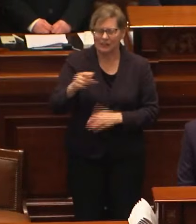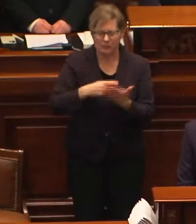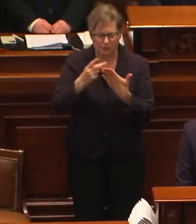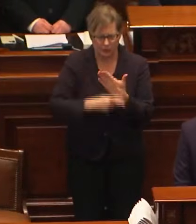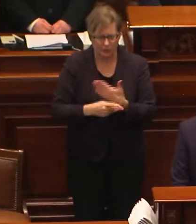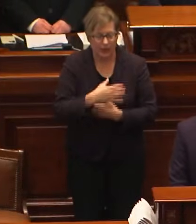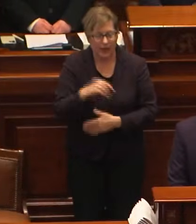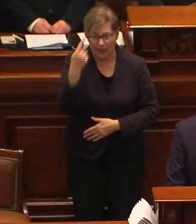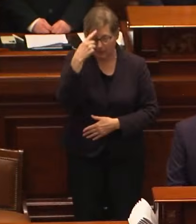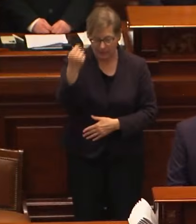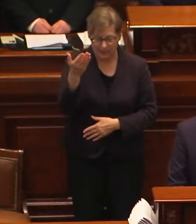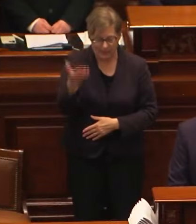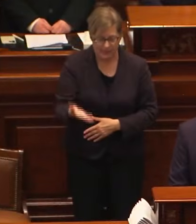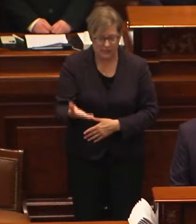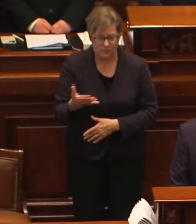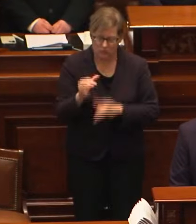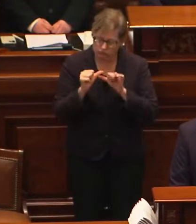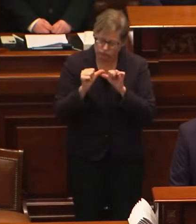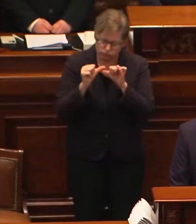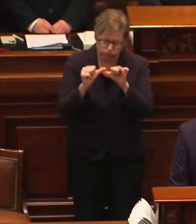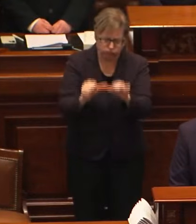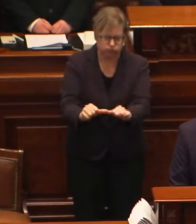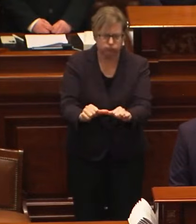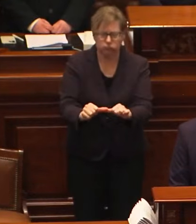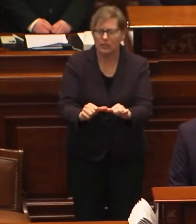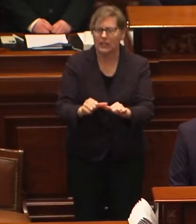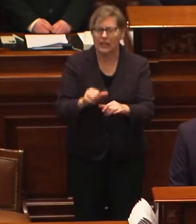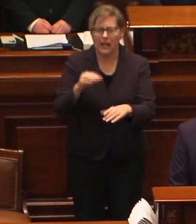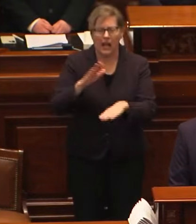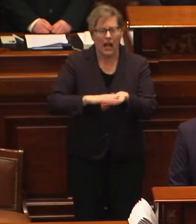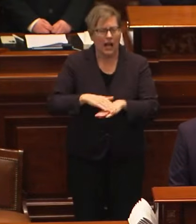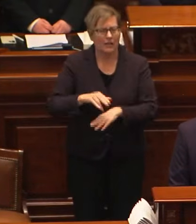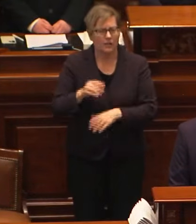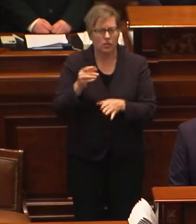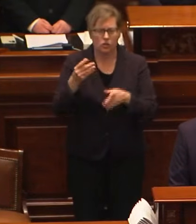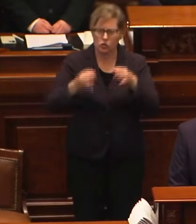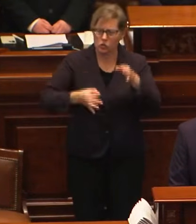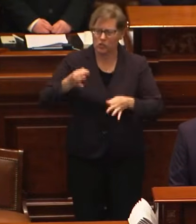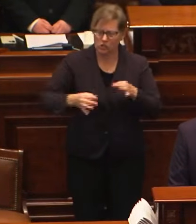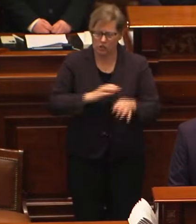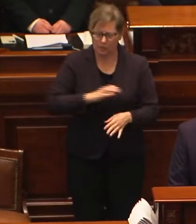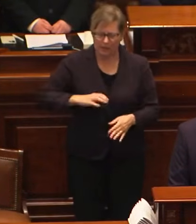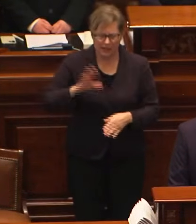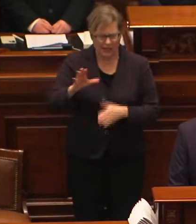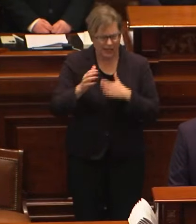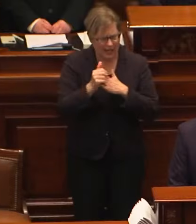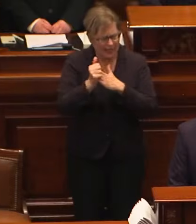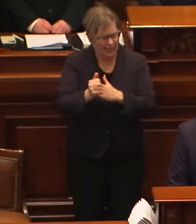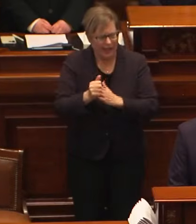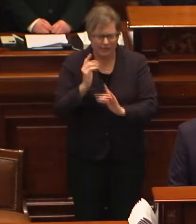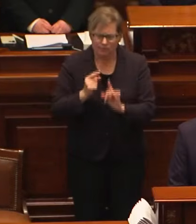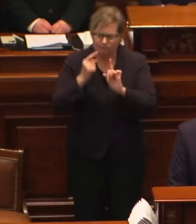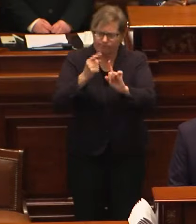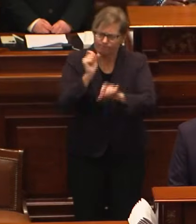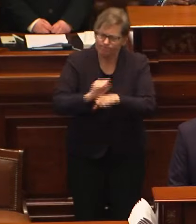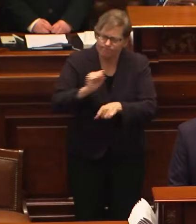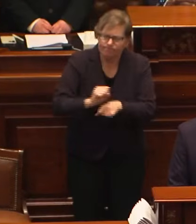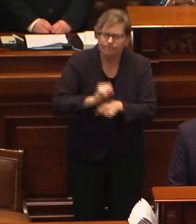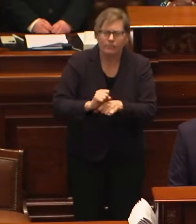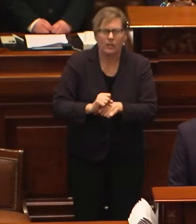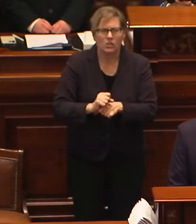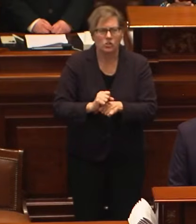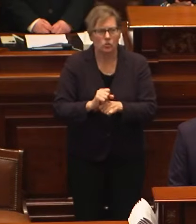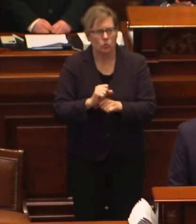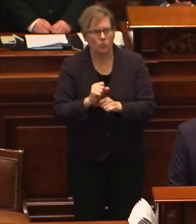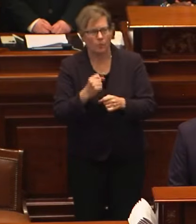in his tenure as leader in the Senate Committee on the Judiciary, Senator Durbin led the initiative to confirm Supreme Court